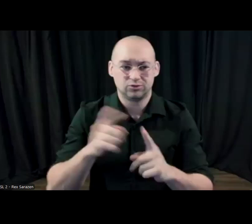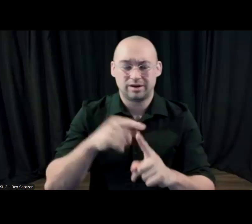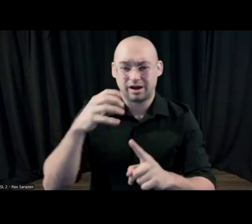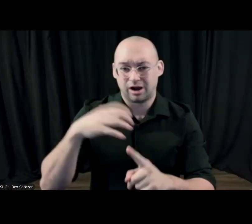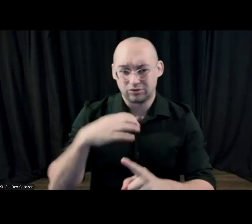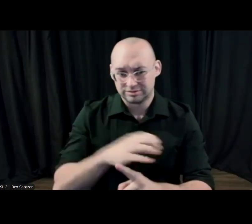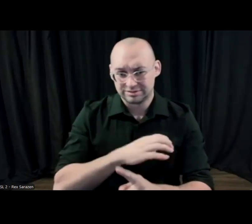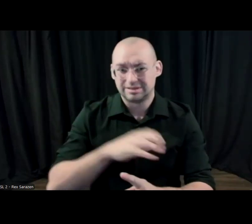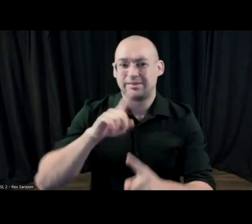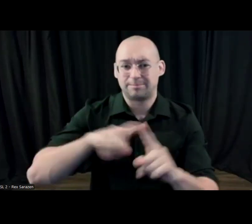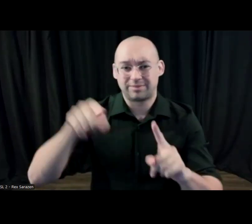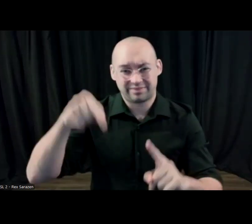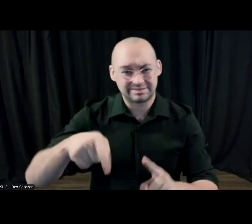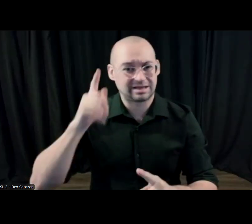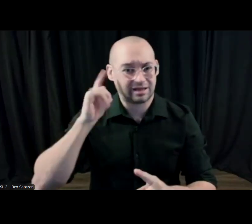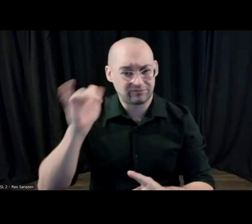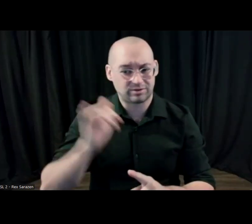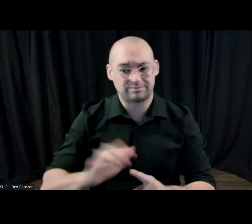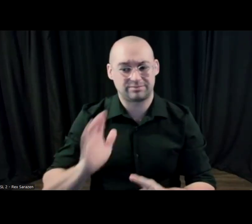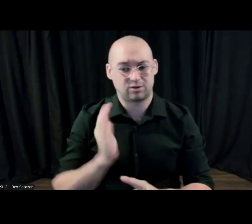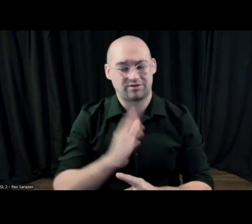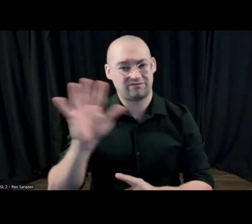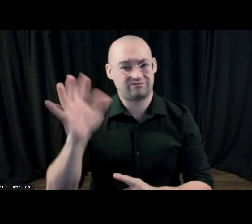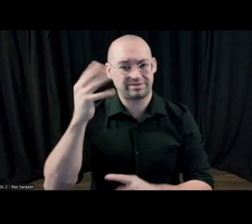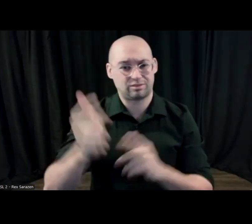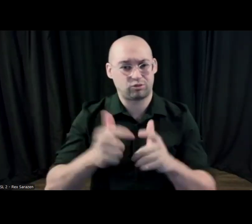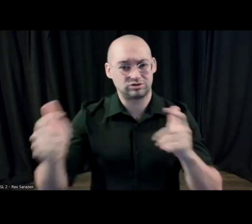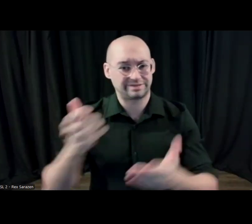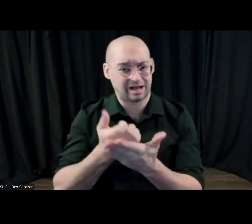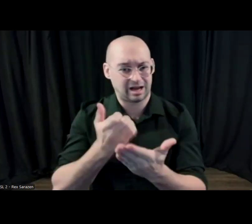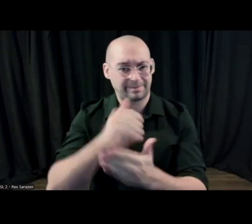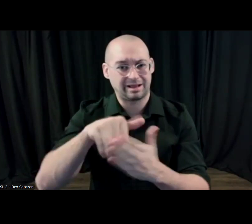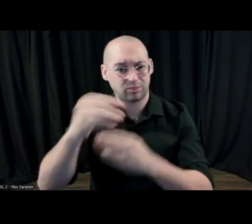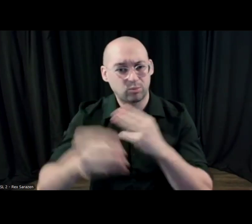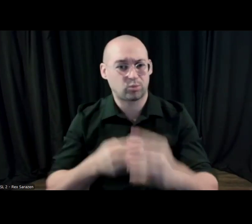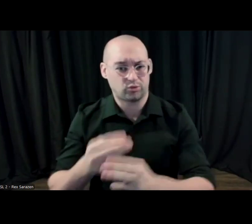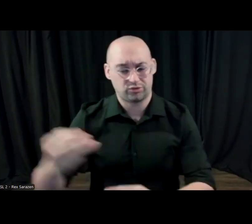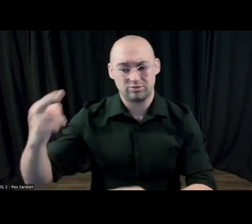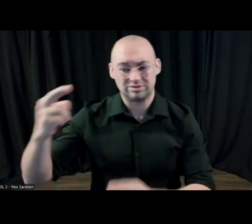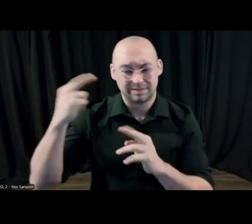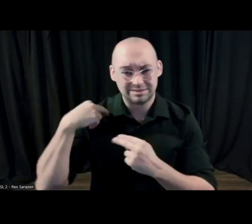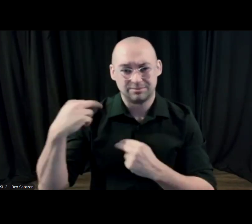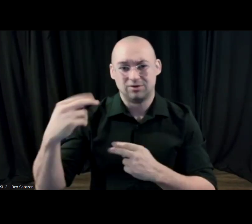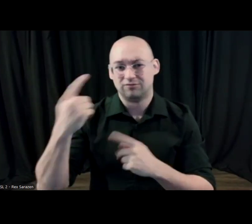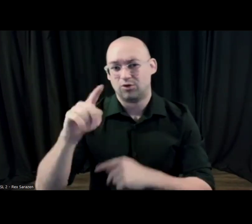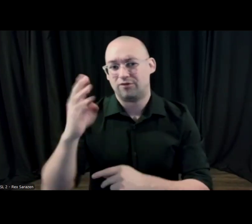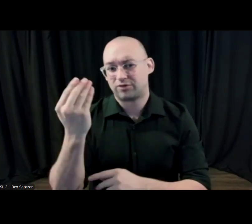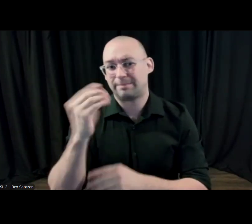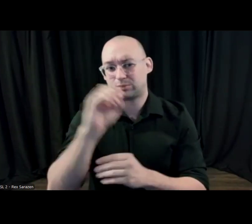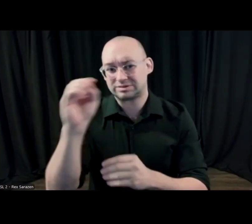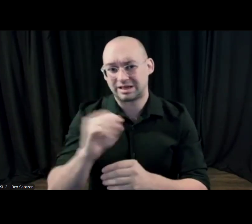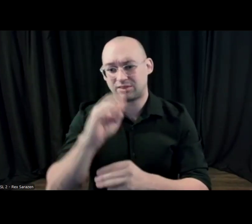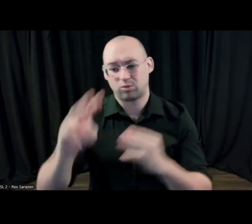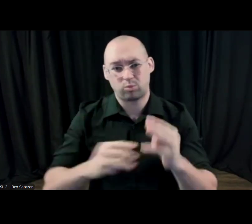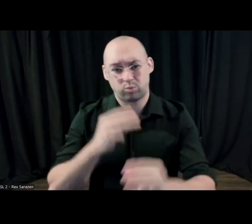And with us being the 5th largest economy in the world and responsible for 14% of the world's gross